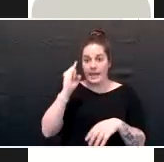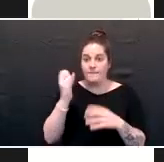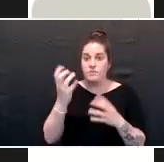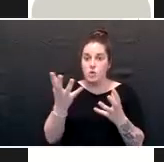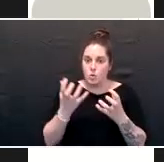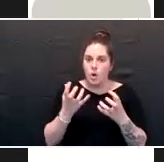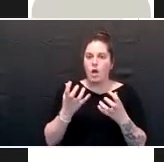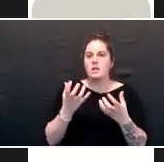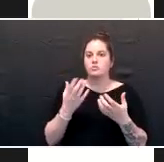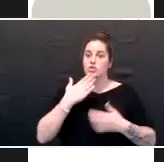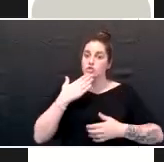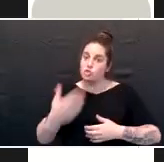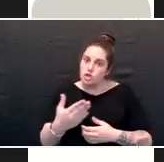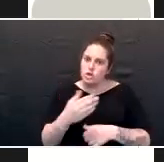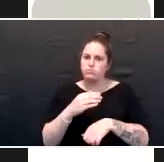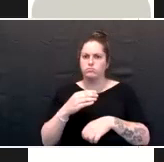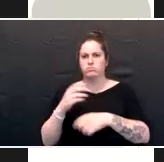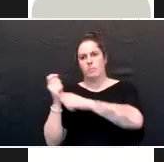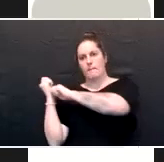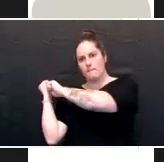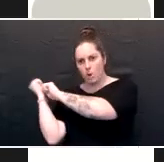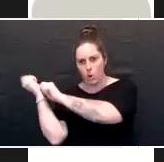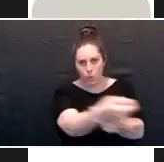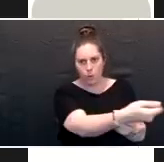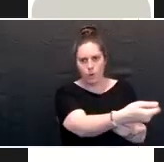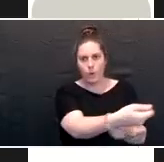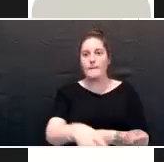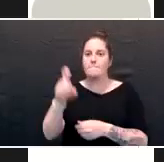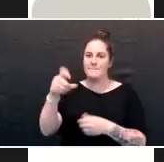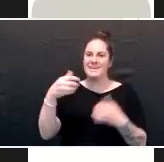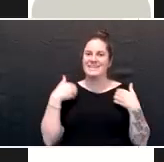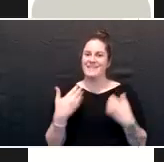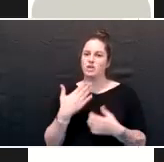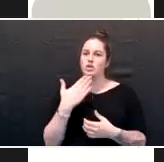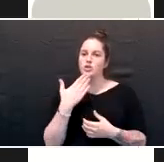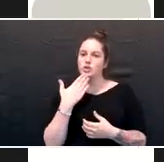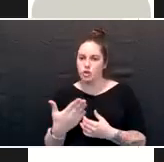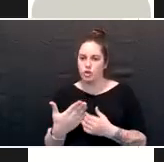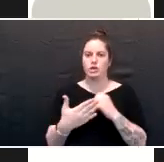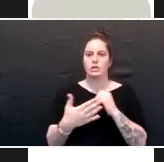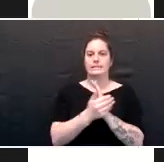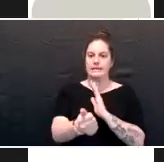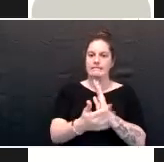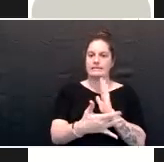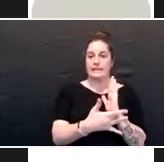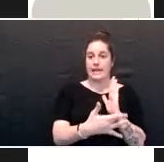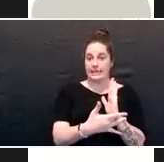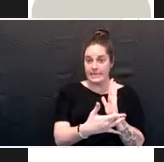a batter, you have to have a really good batting technique. And batting